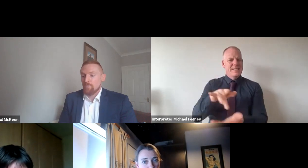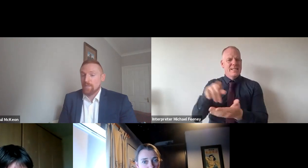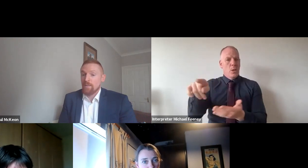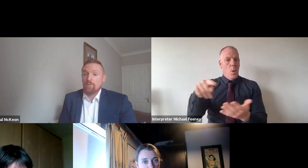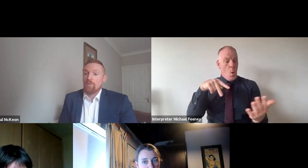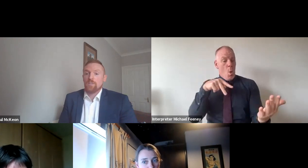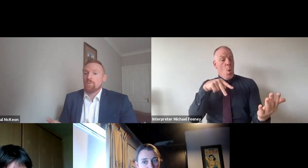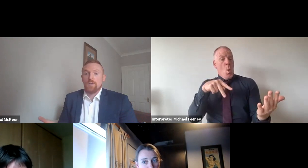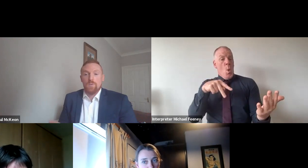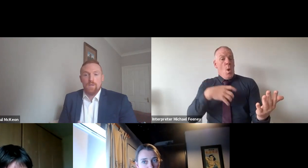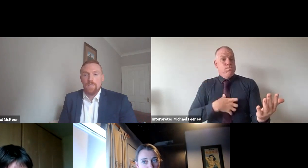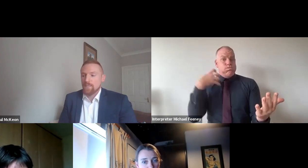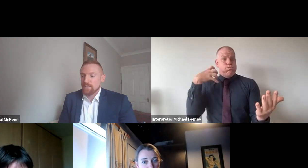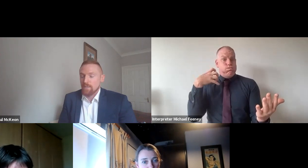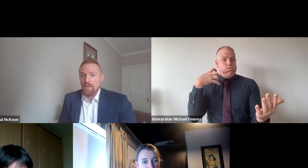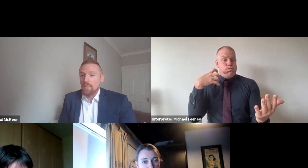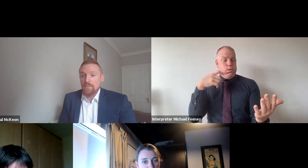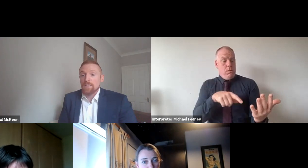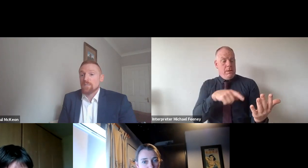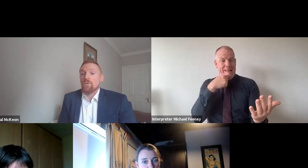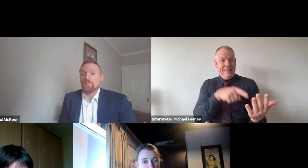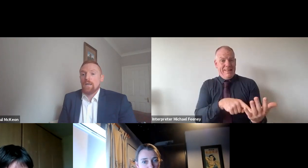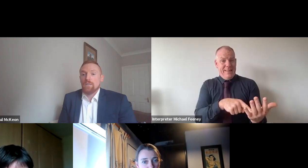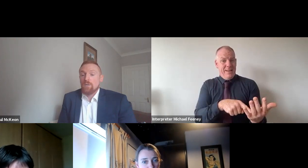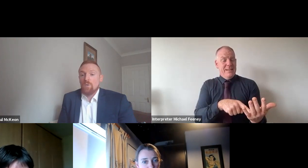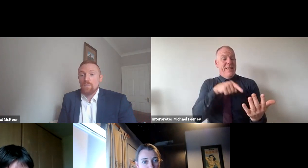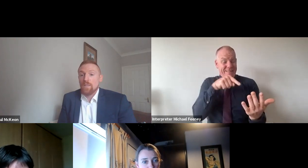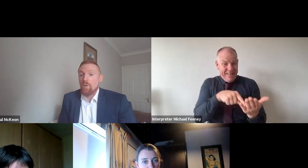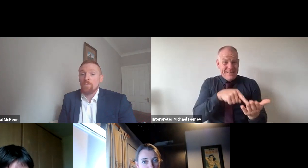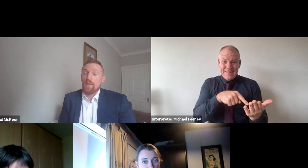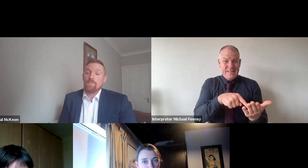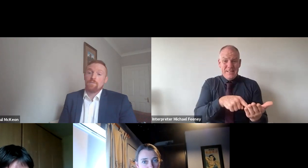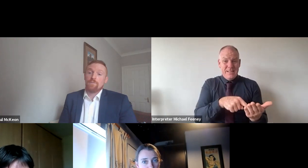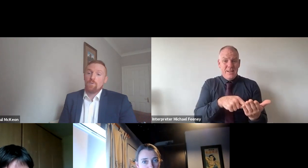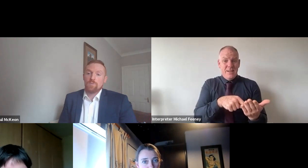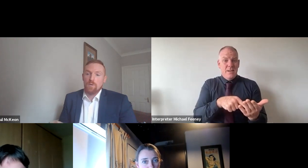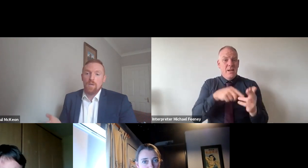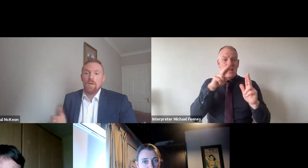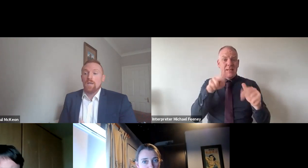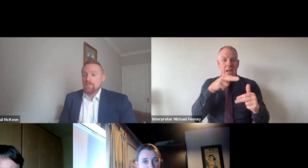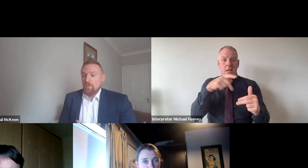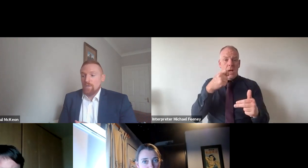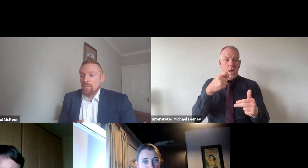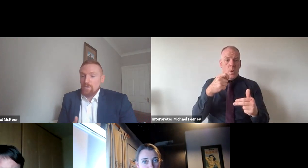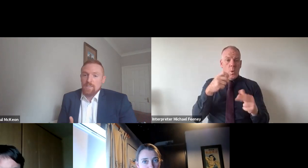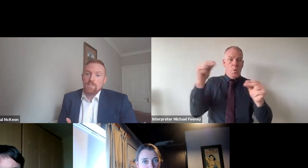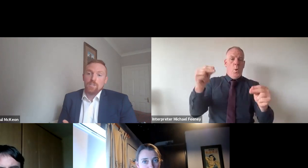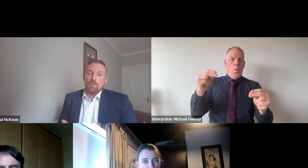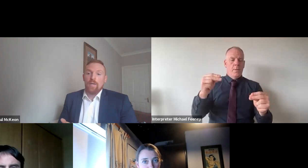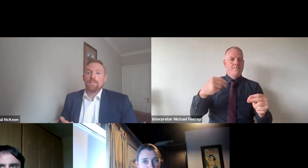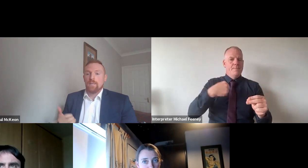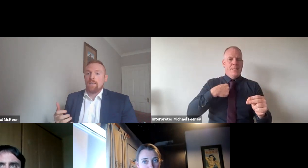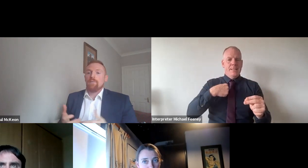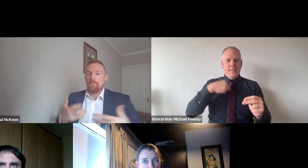were completely outraged by it as well. And they says, like, this is something that, you know, they won't be able to refuse. But so I